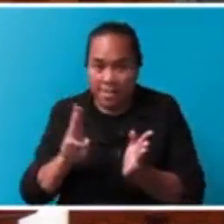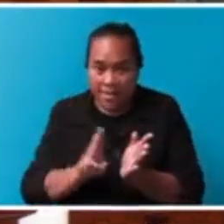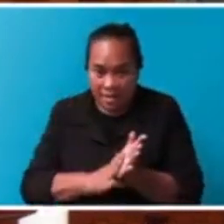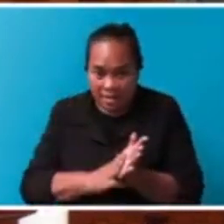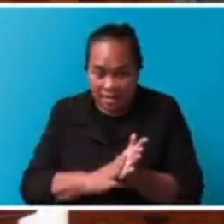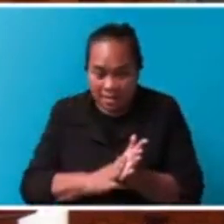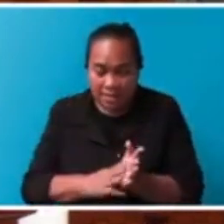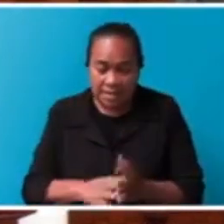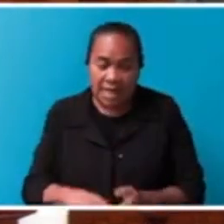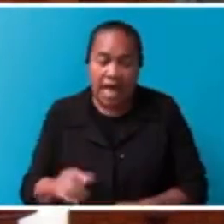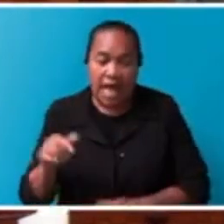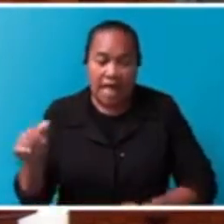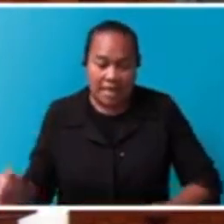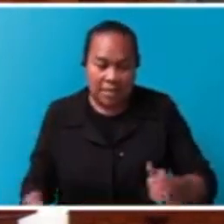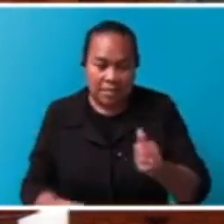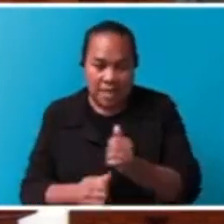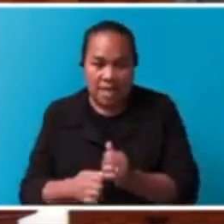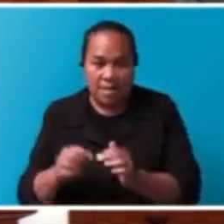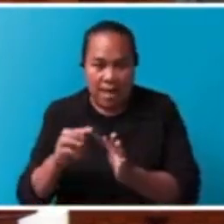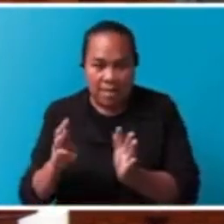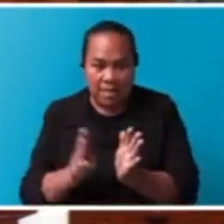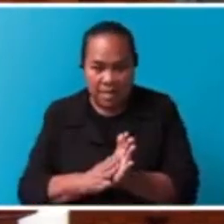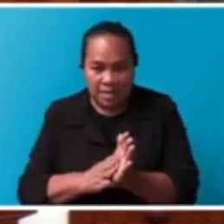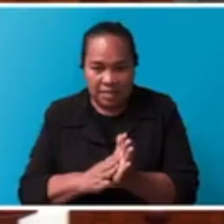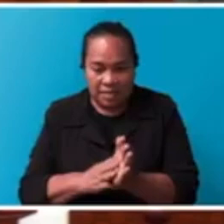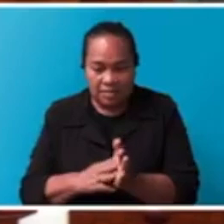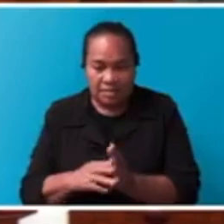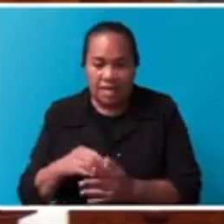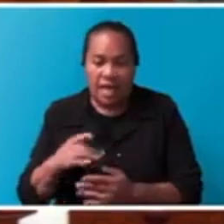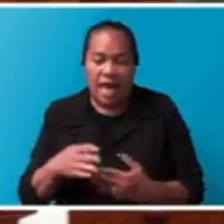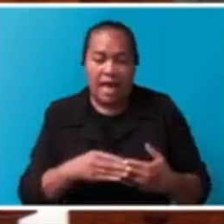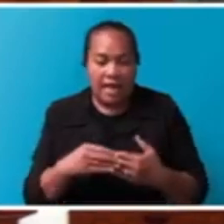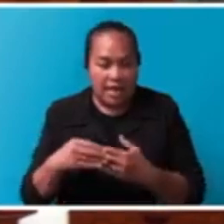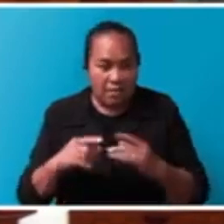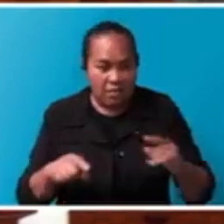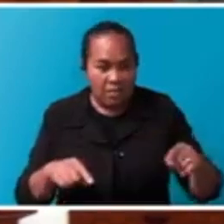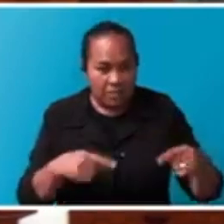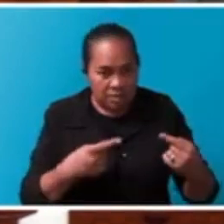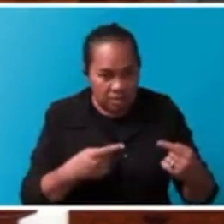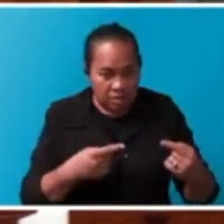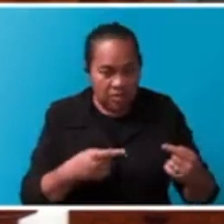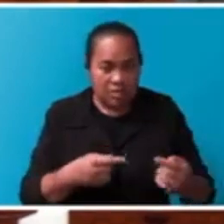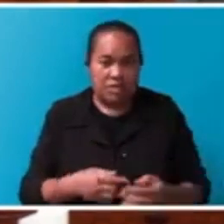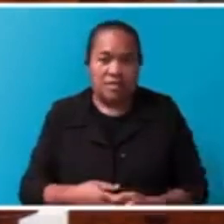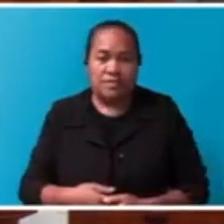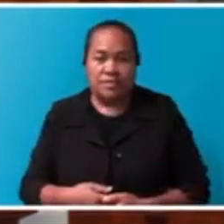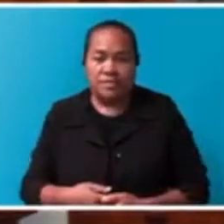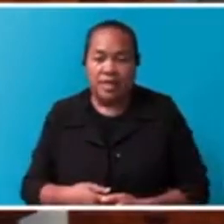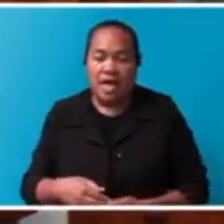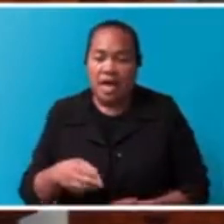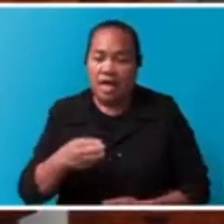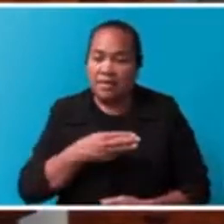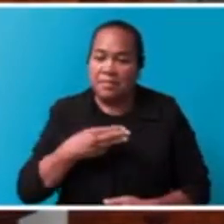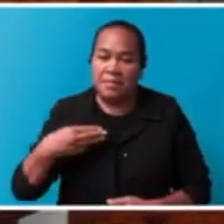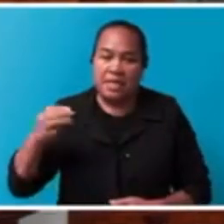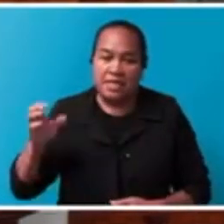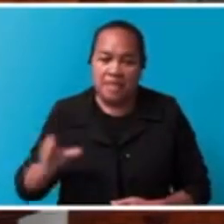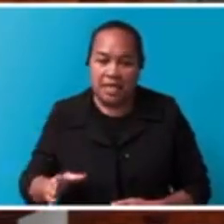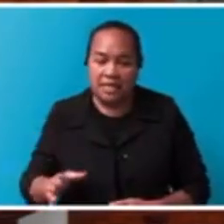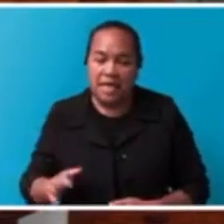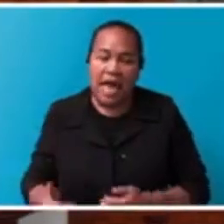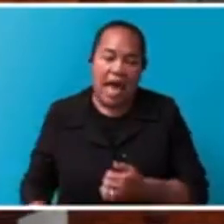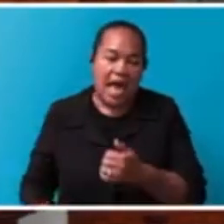Honorable Deputy Prime Ministers, Honorable Leader of Opposition, Honorable Ministers and